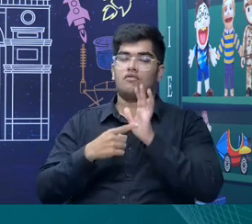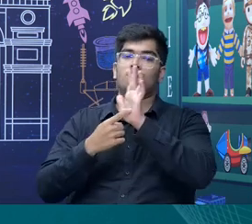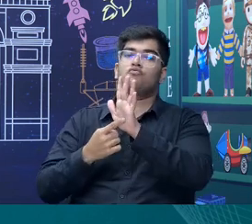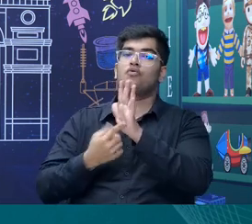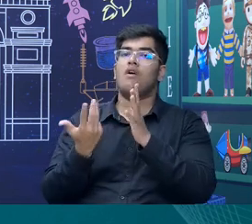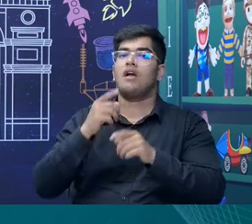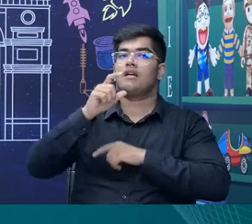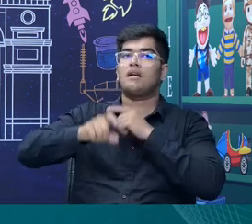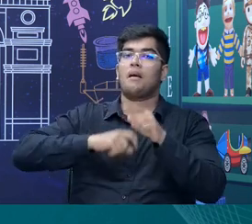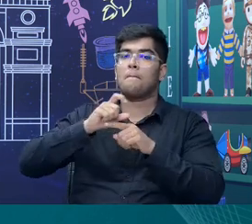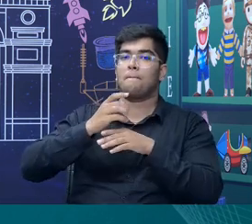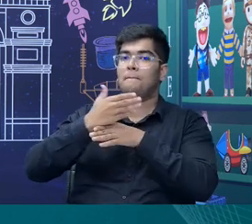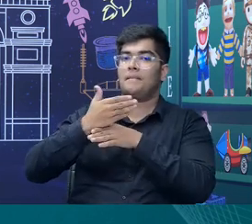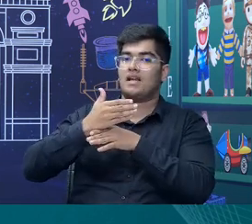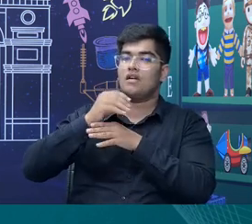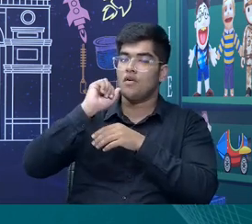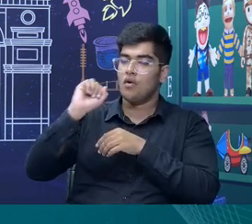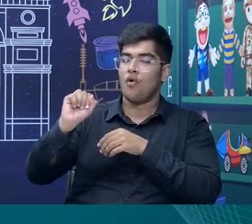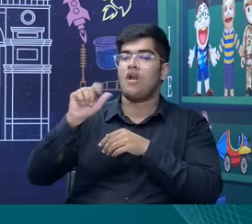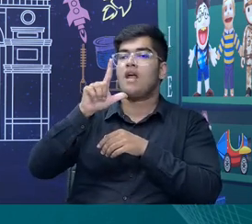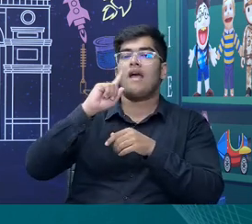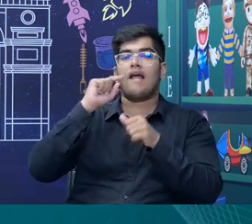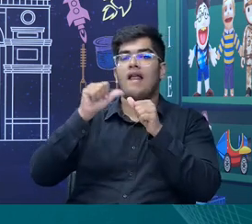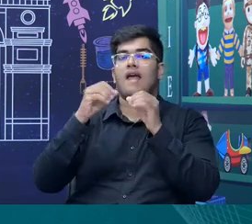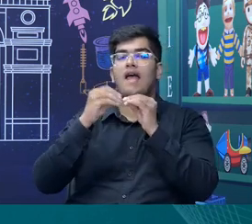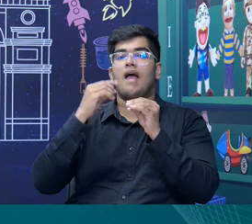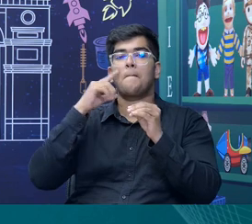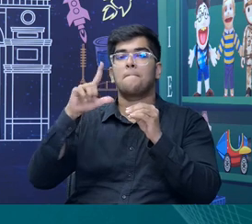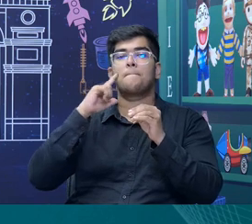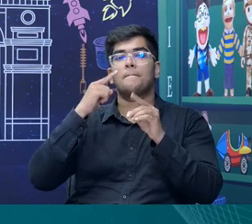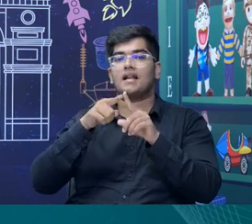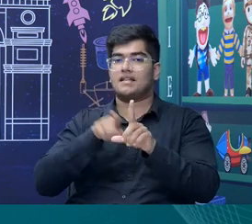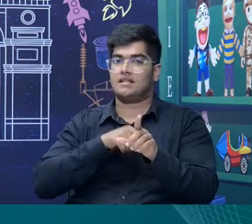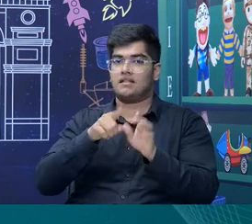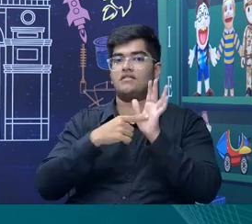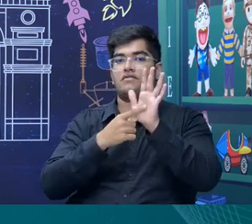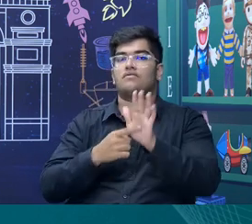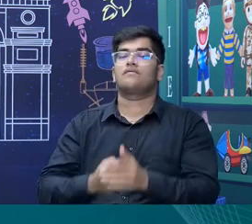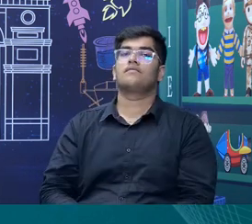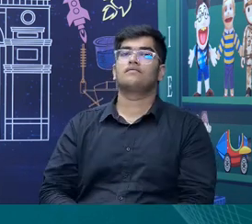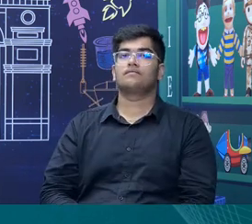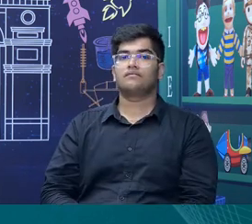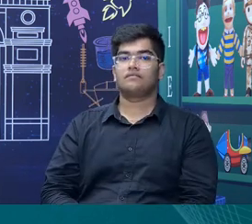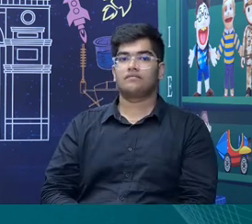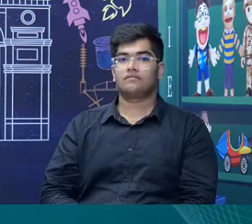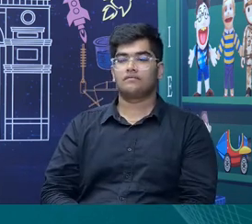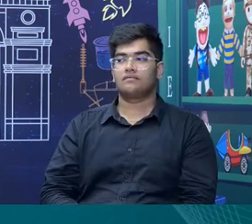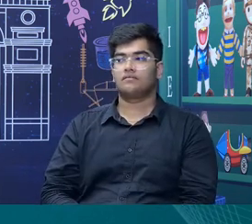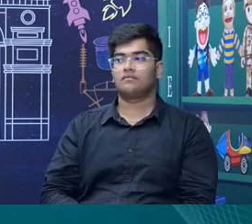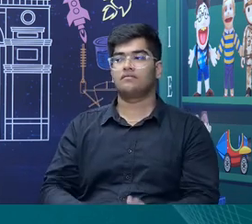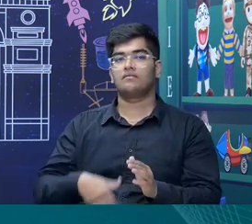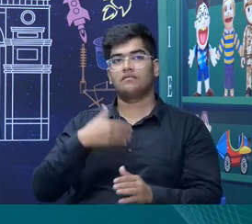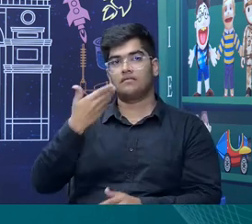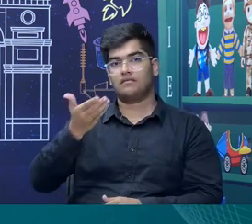on the liability side of the balance sheet after this death of our partner